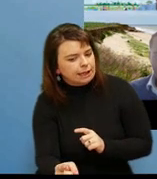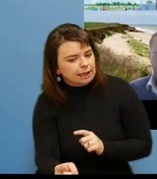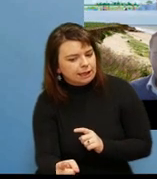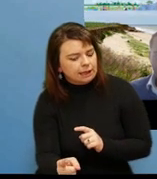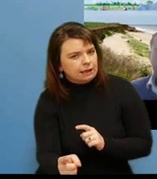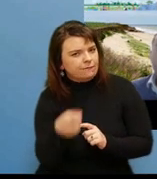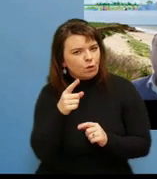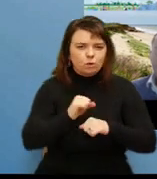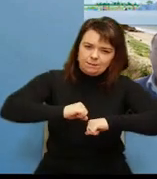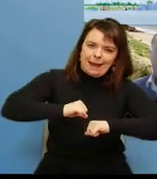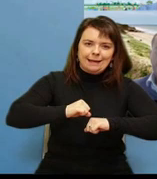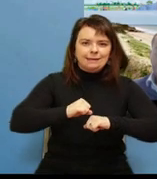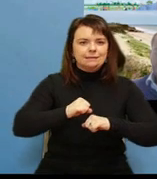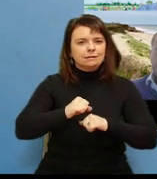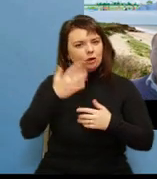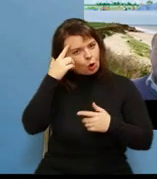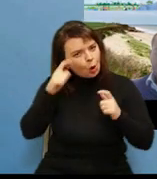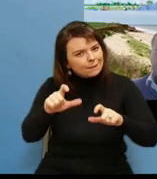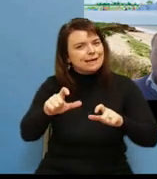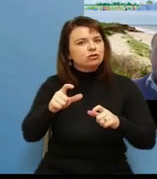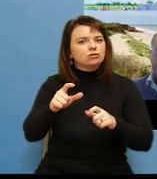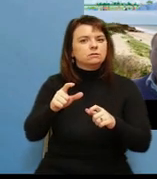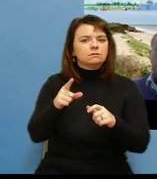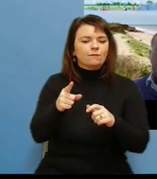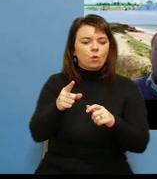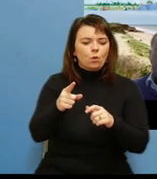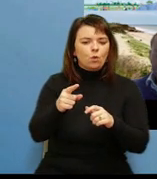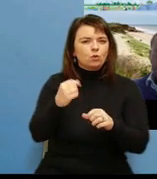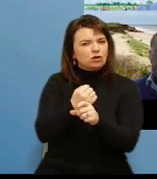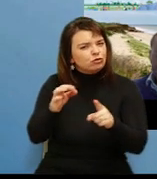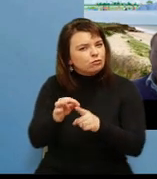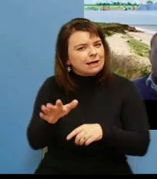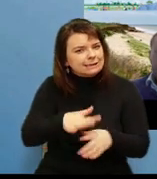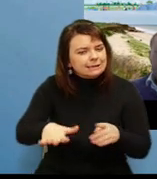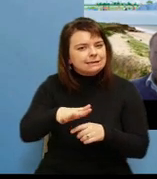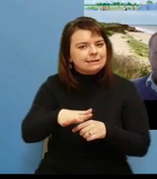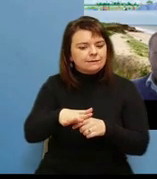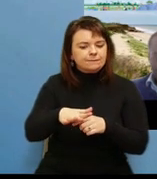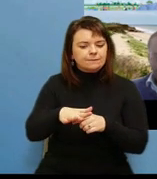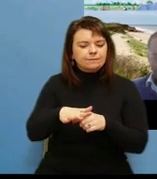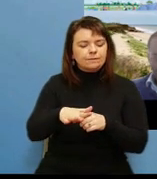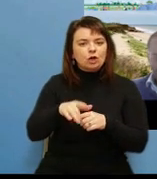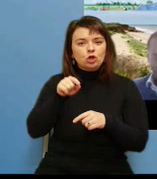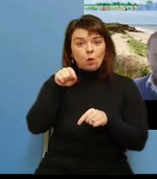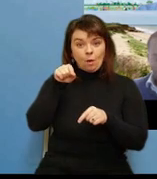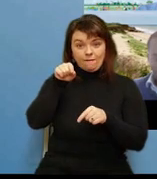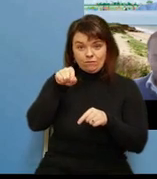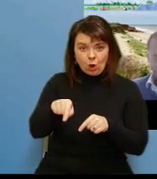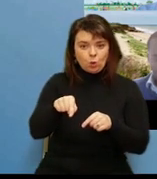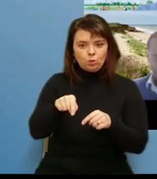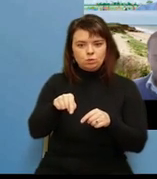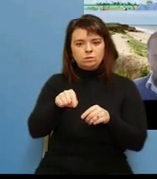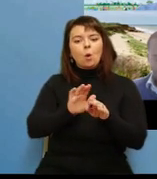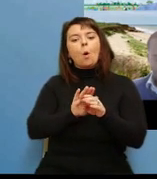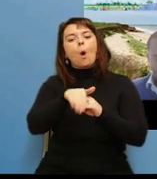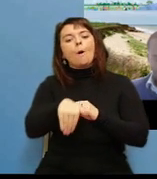if you're looking for space and accommodation in general practice? If those checks spill over into the first